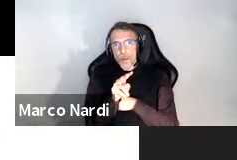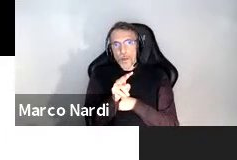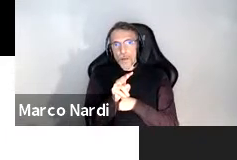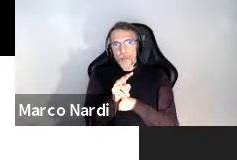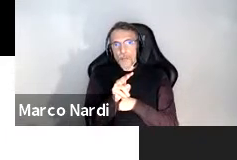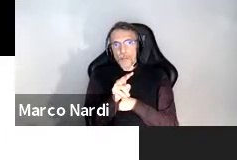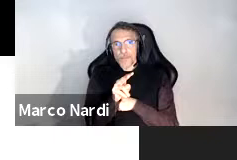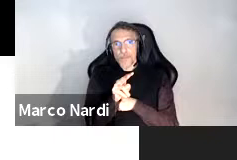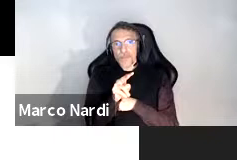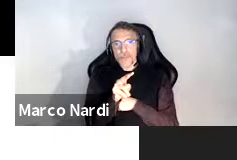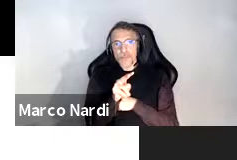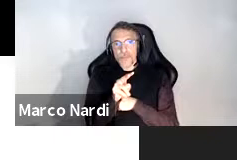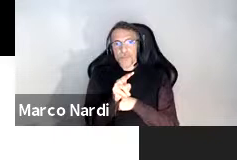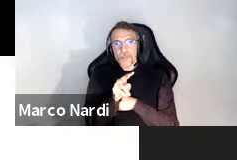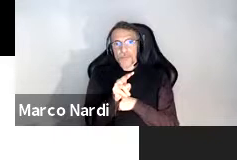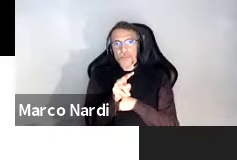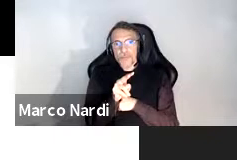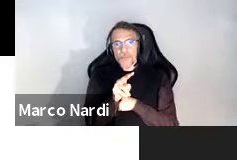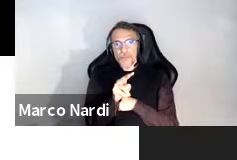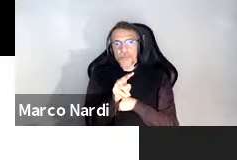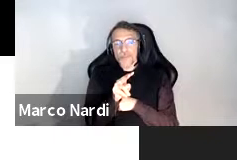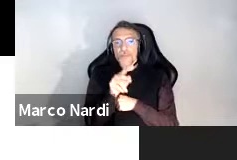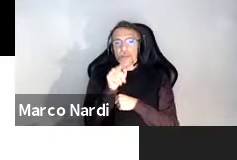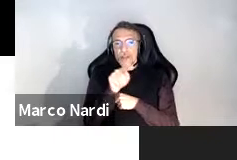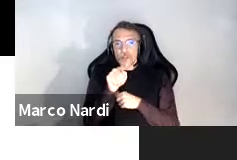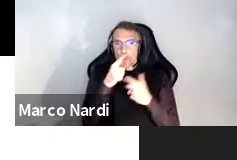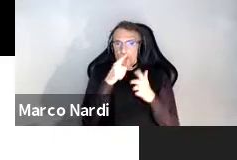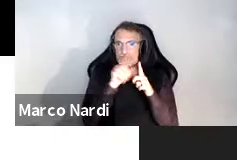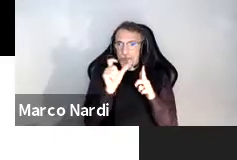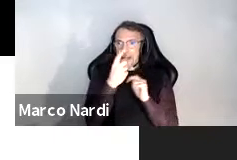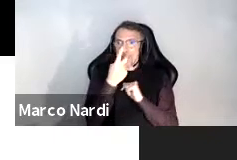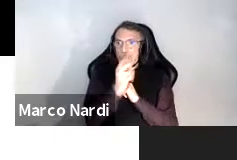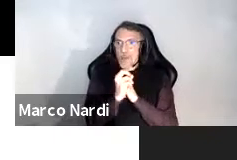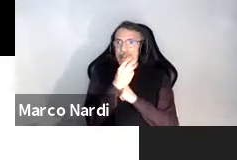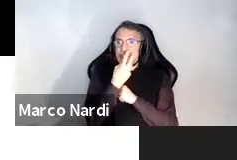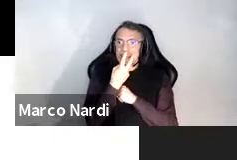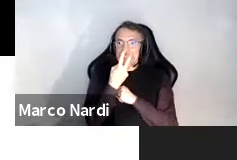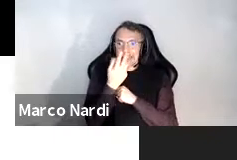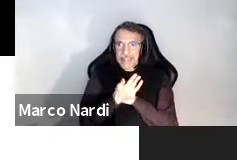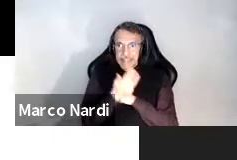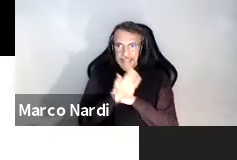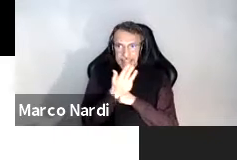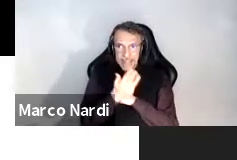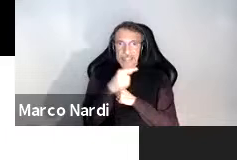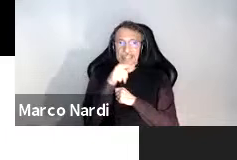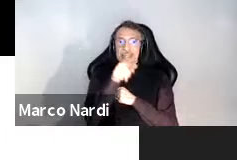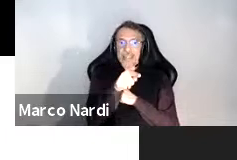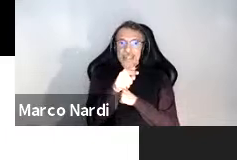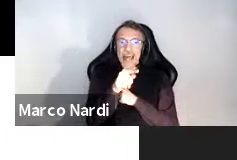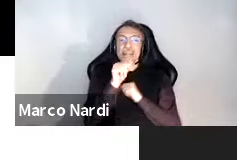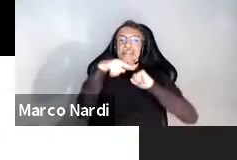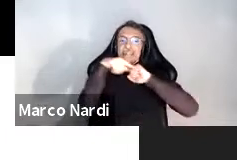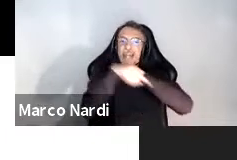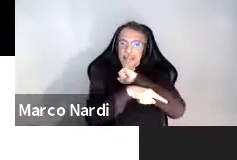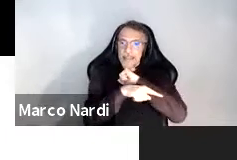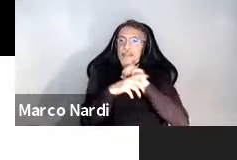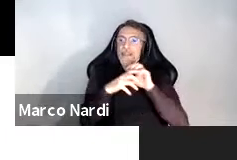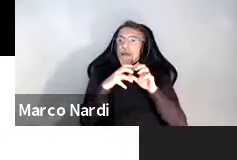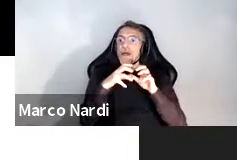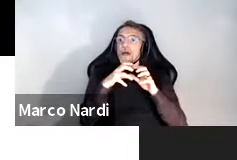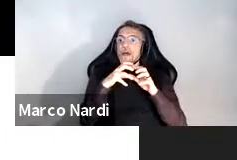the left, the chart by the left that had the December 2019, this was the position where of the debt dynamics of Anglophone West